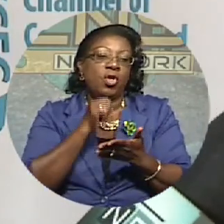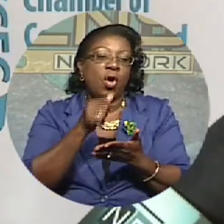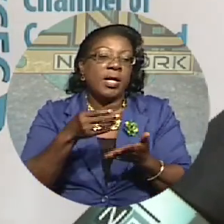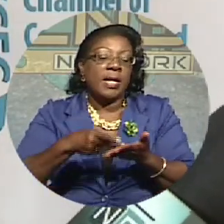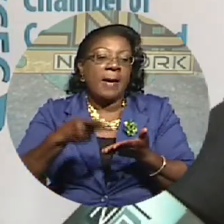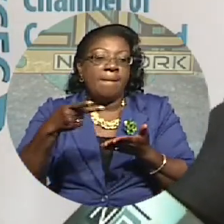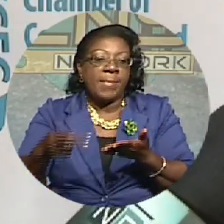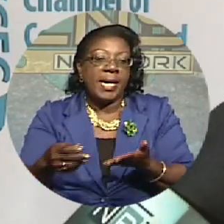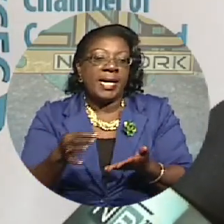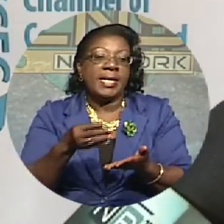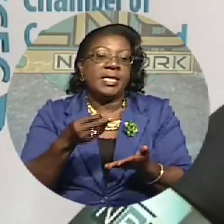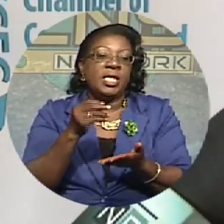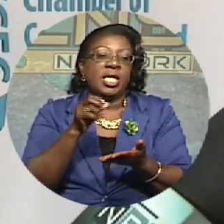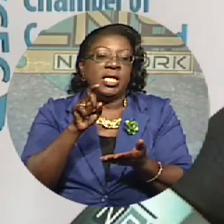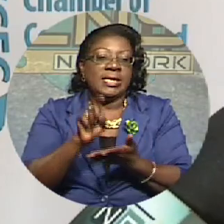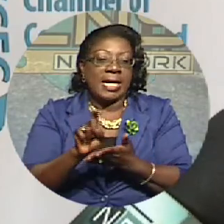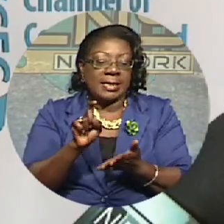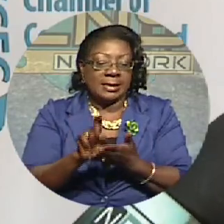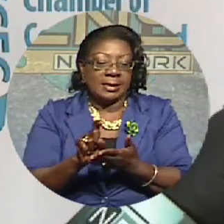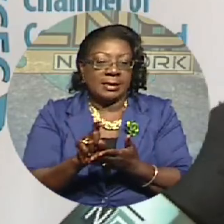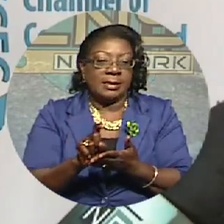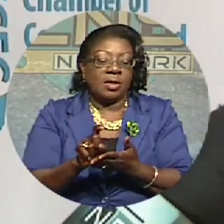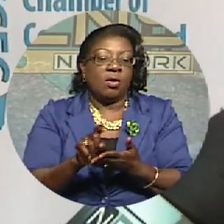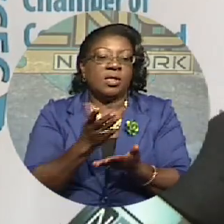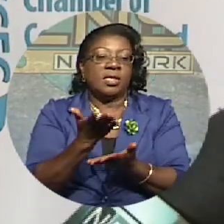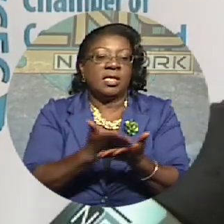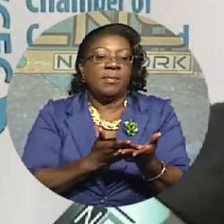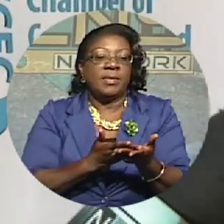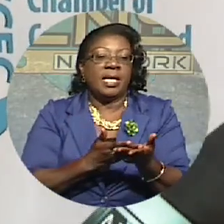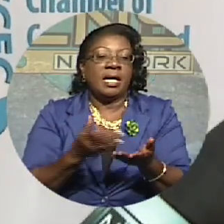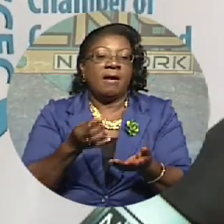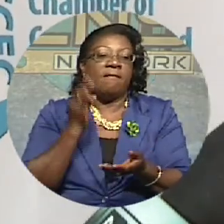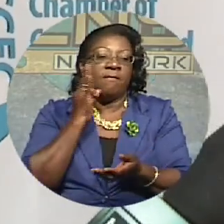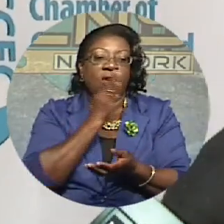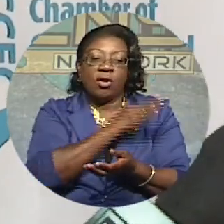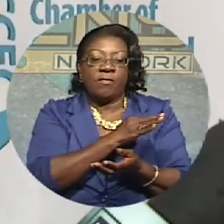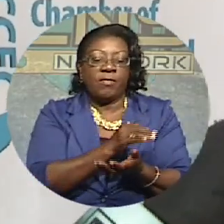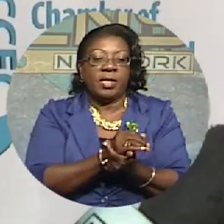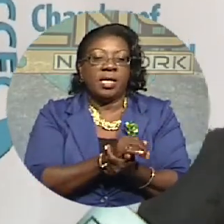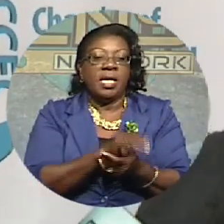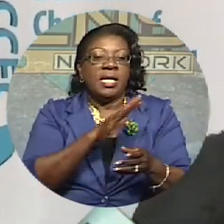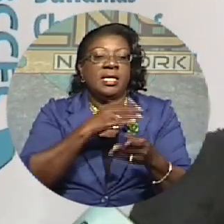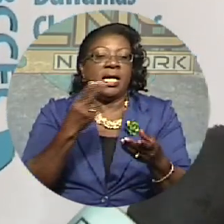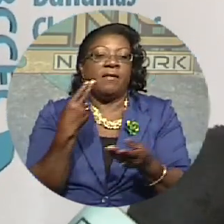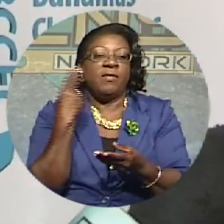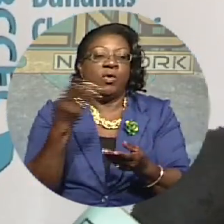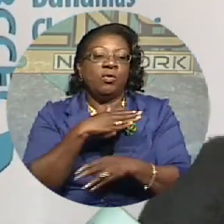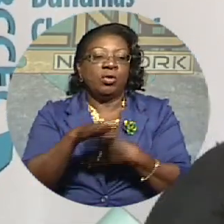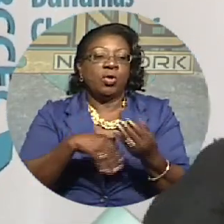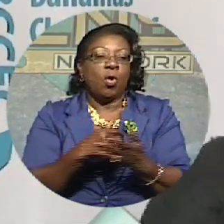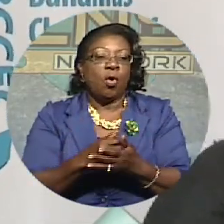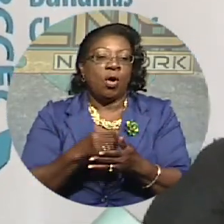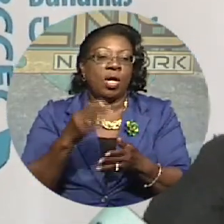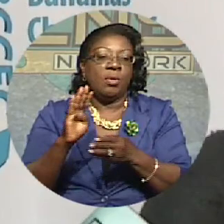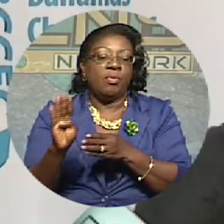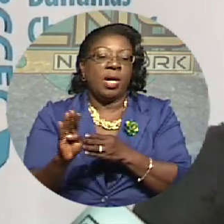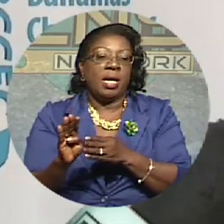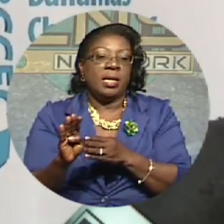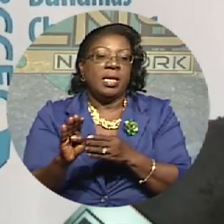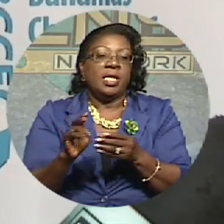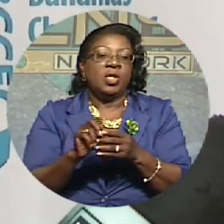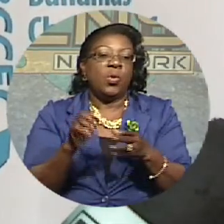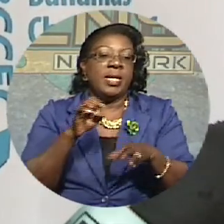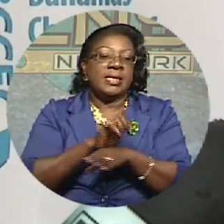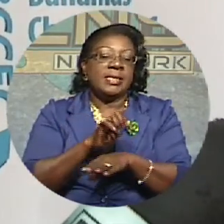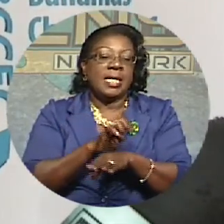or tobacco products that are counterfeit. So they've used our brands, our brand equity, to establish that we have